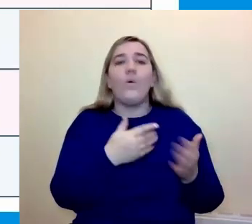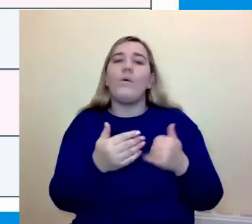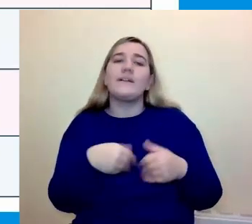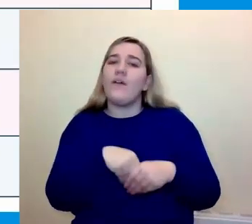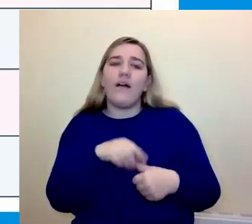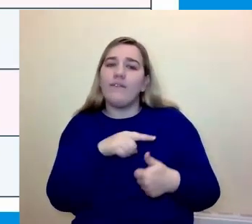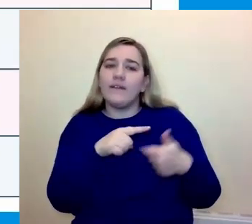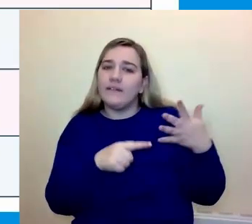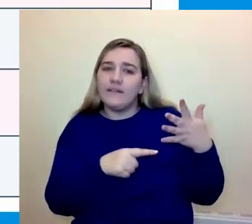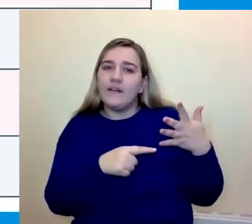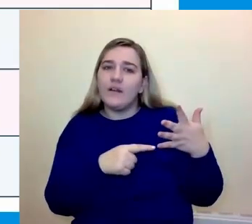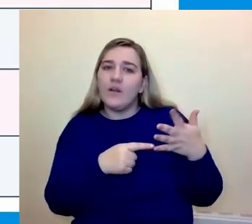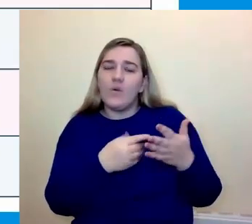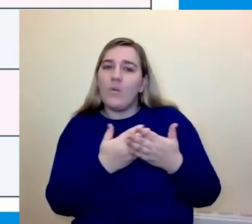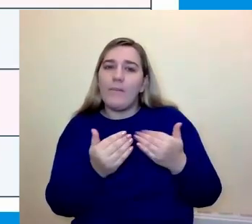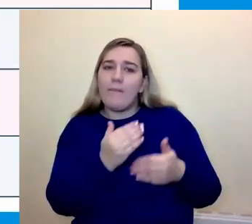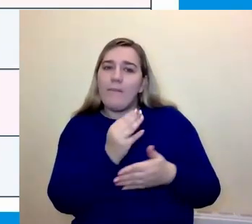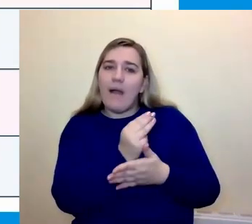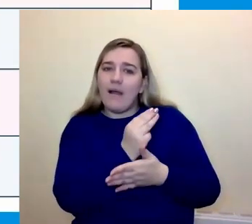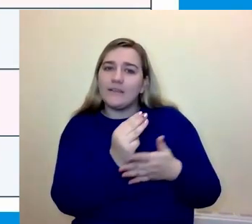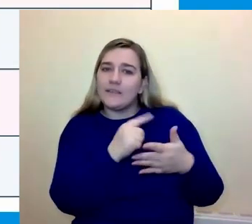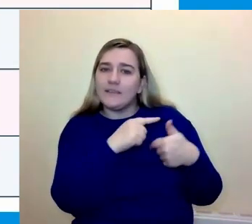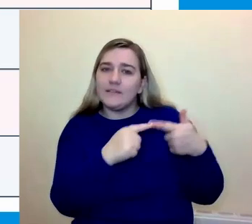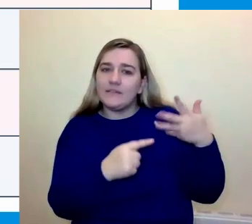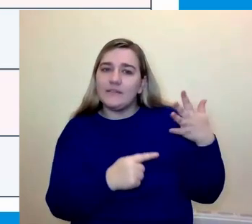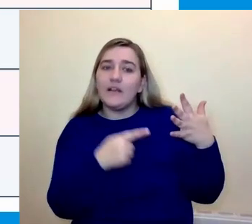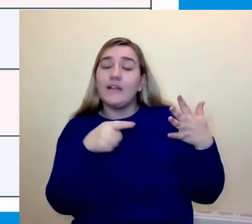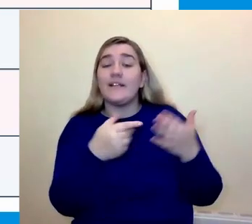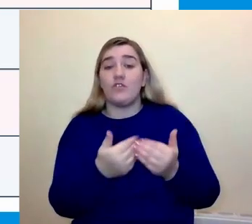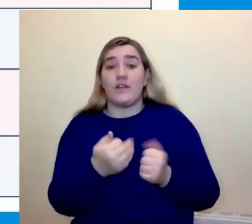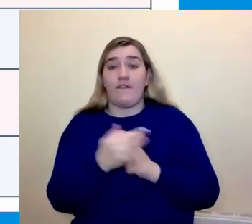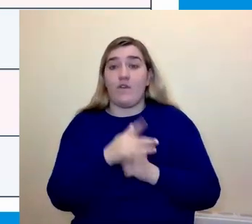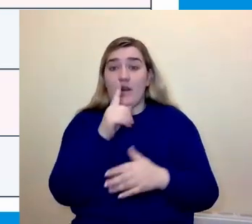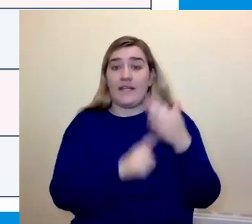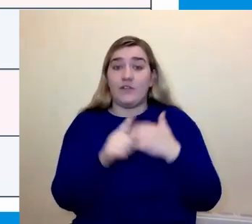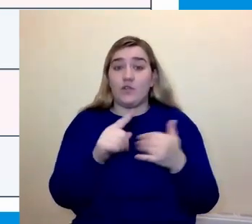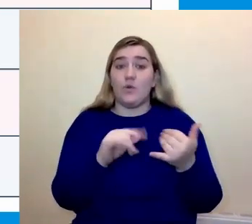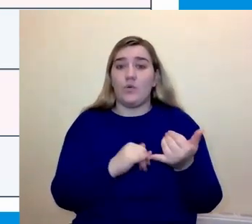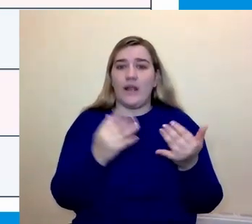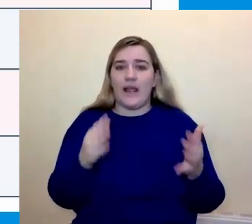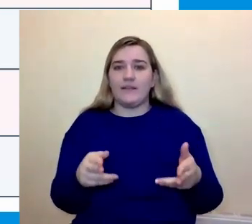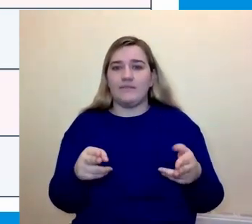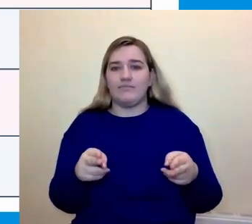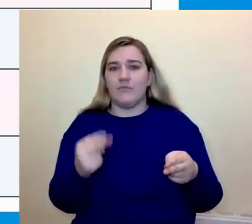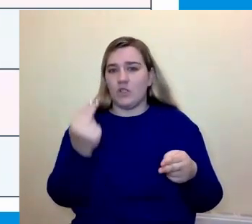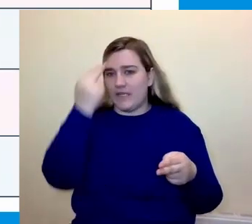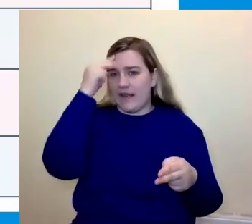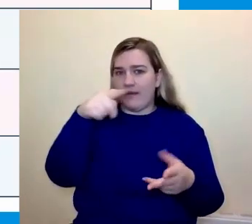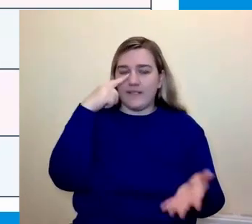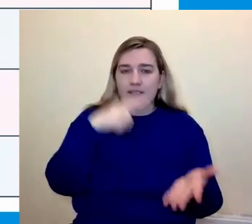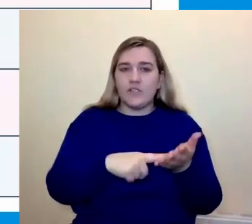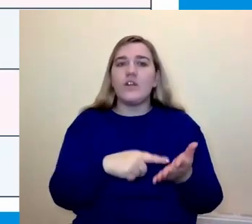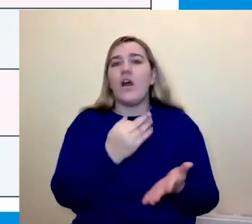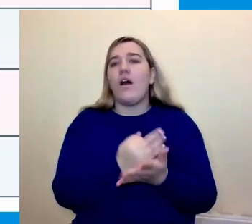the decision-making worksheet, this is a resource tool for an individual to work through a decision, oftentimes